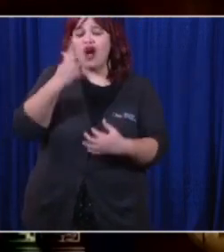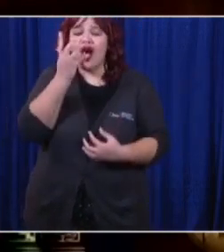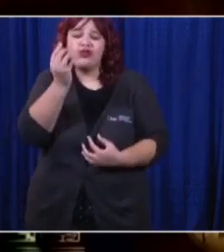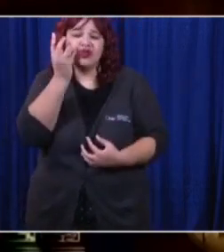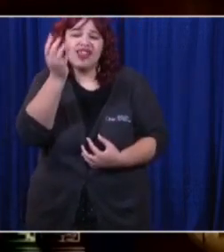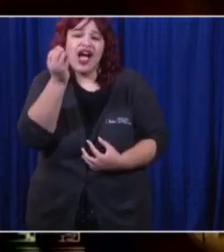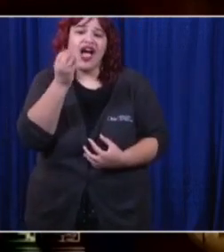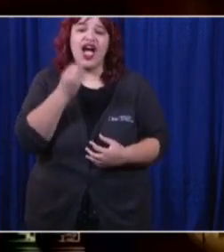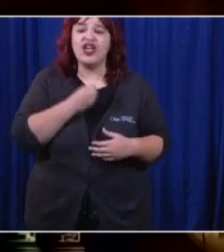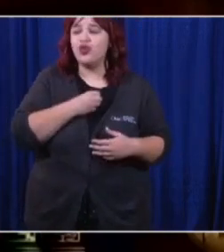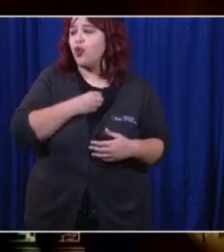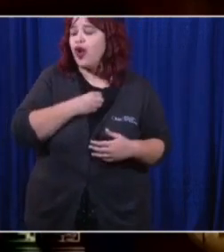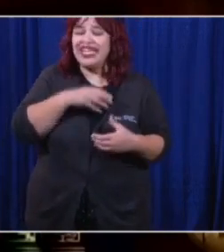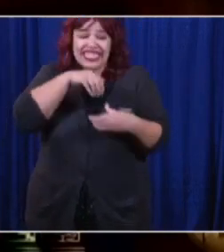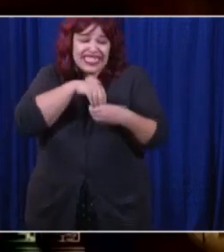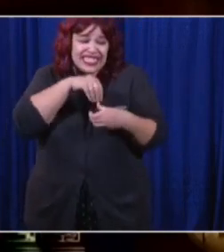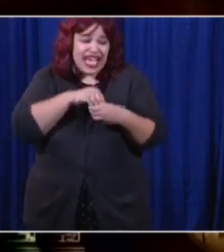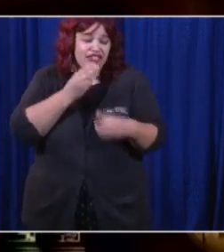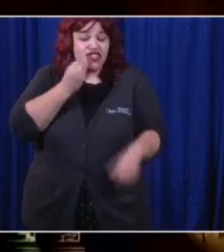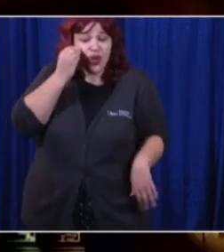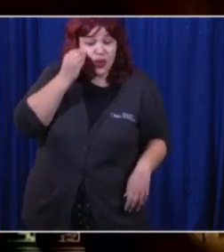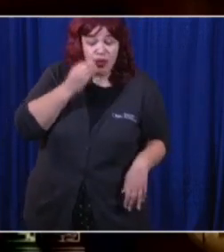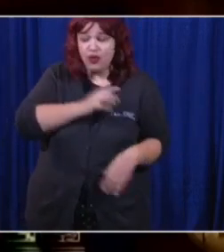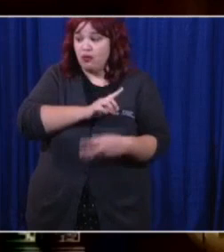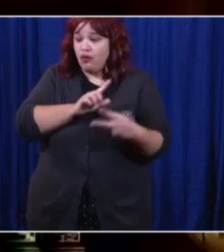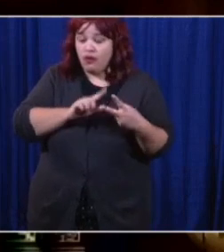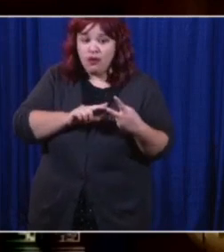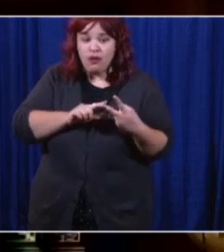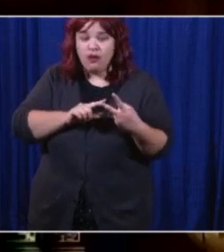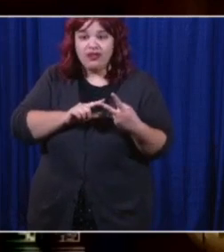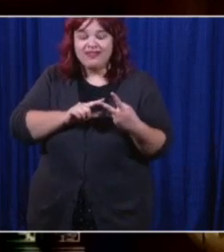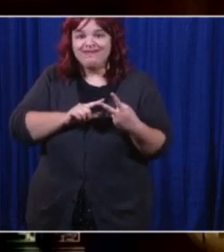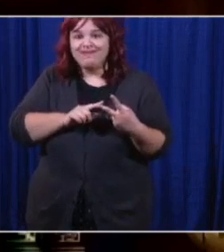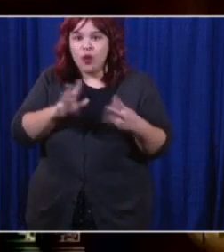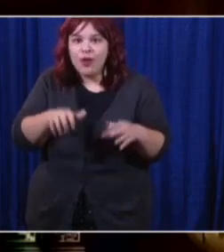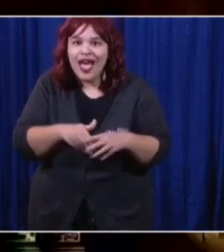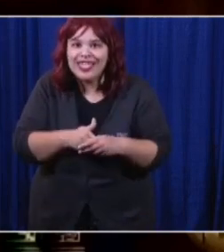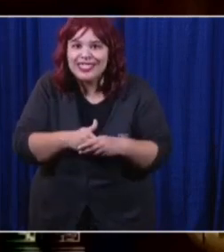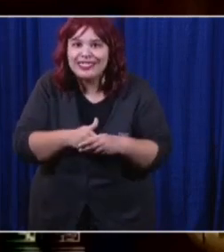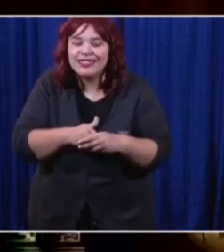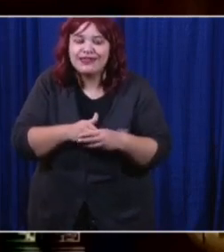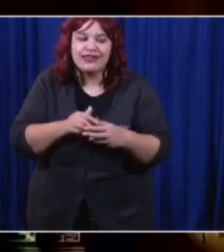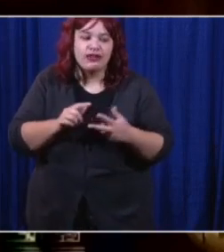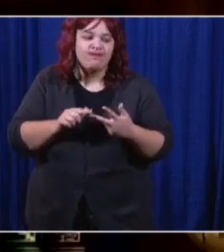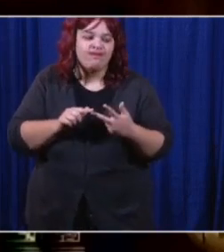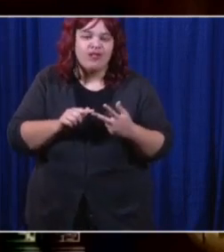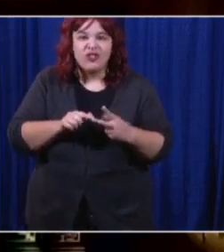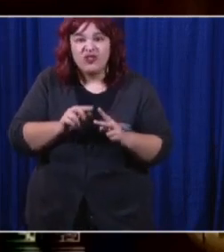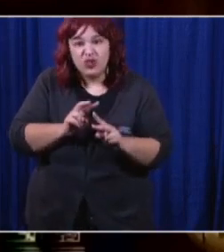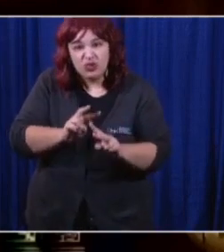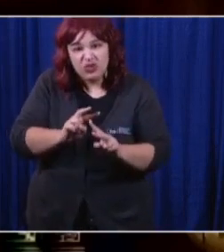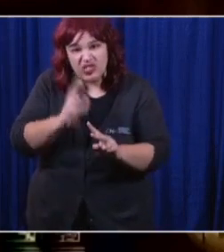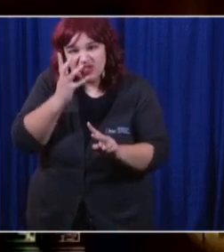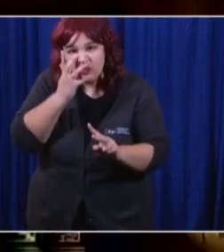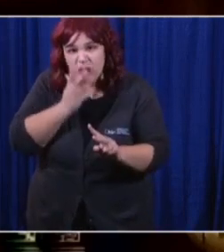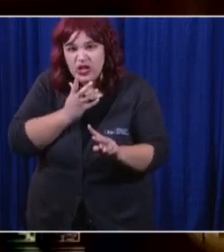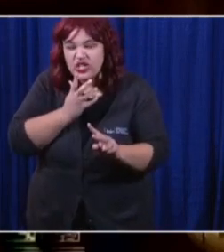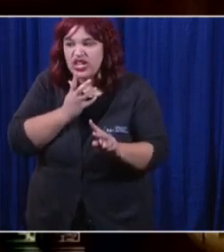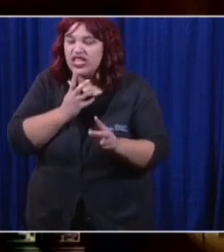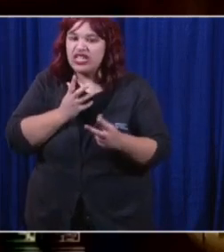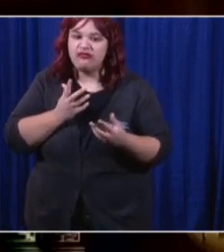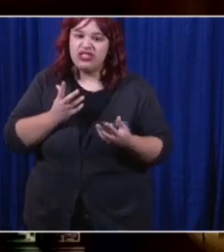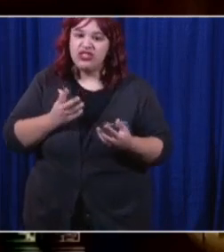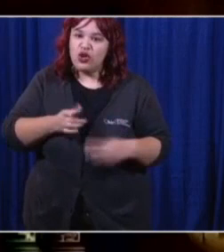at funerals. I think we've all heard those anecdotal stories. So I think a stay-at-home order that would, for some reason, close